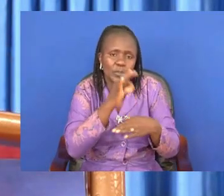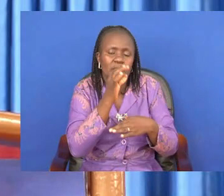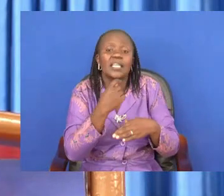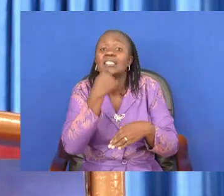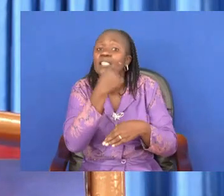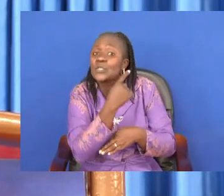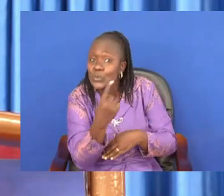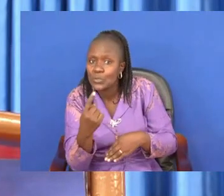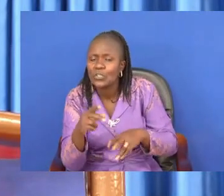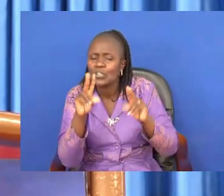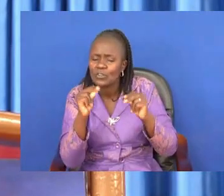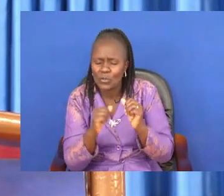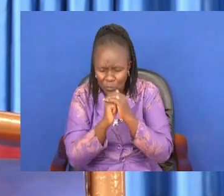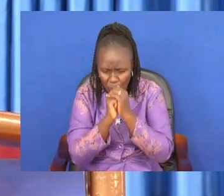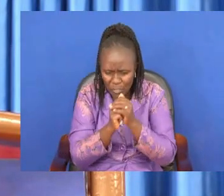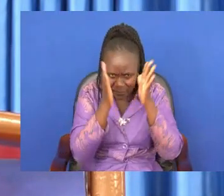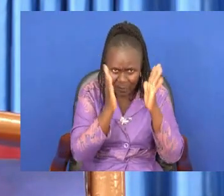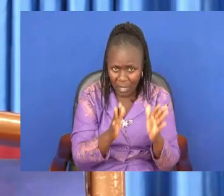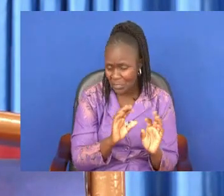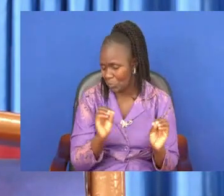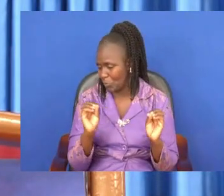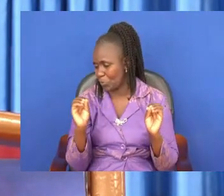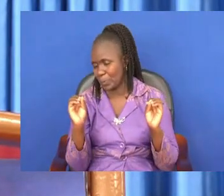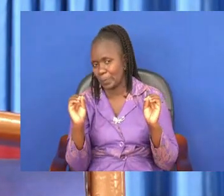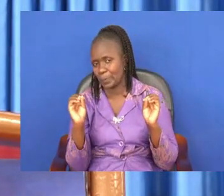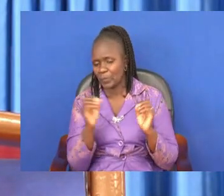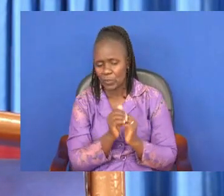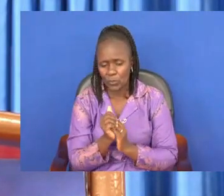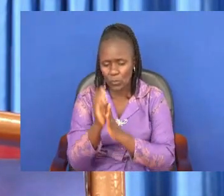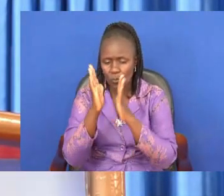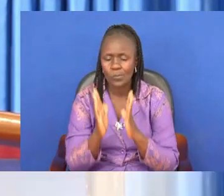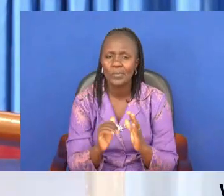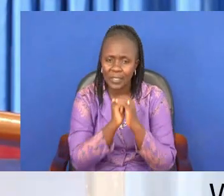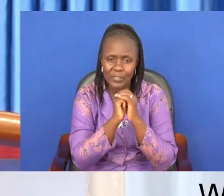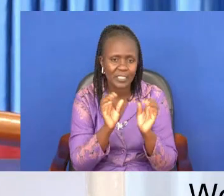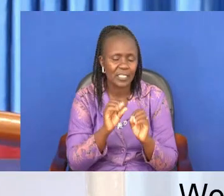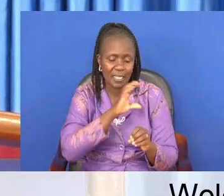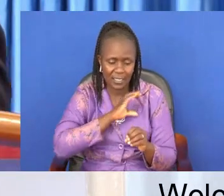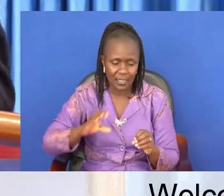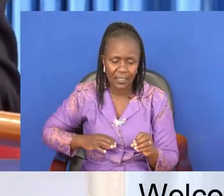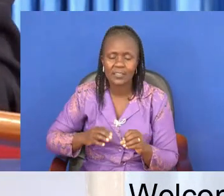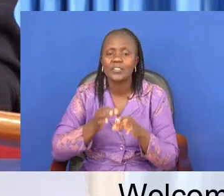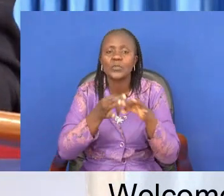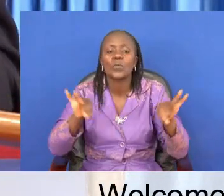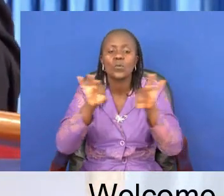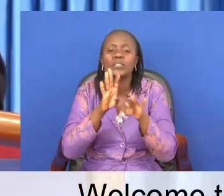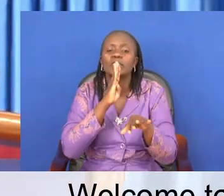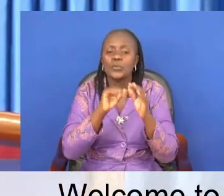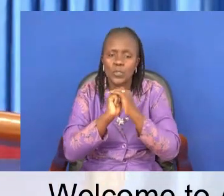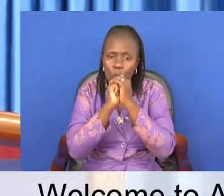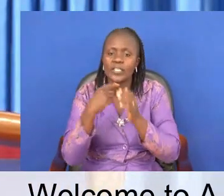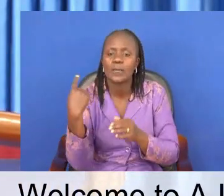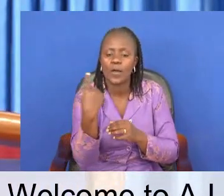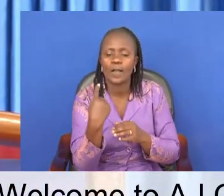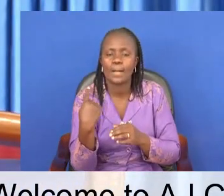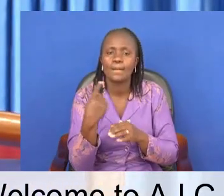I'm saying, don't worship that person. Don't worship that leader. Our Christ deserves to be worshipped because